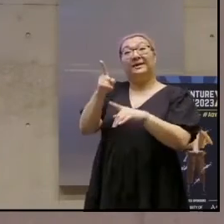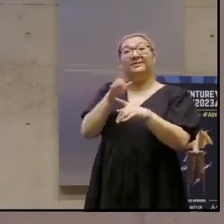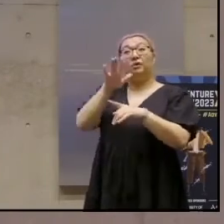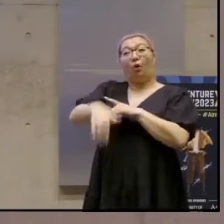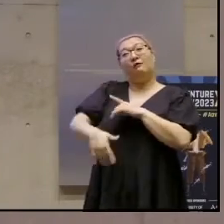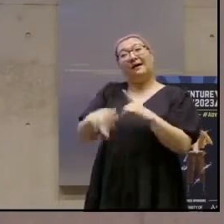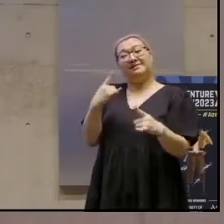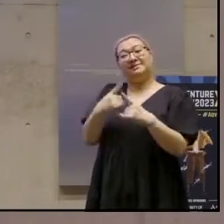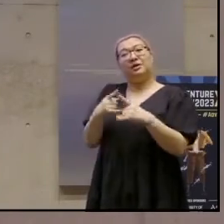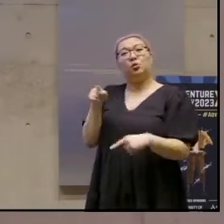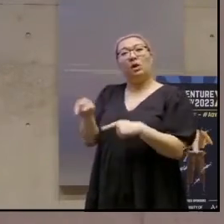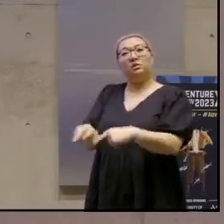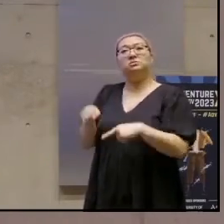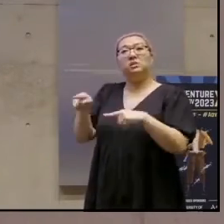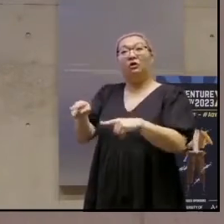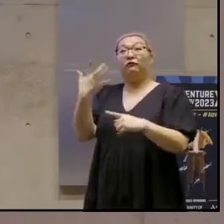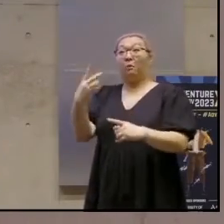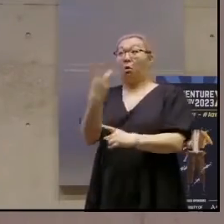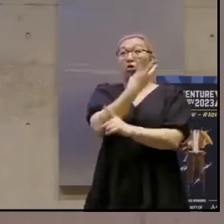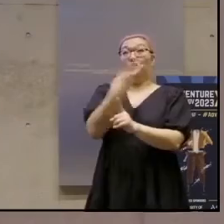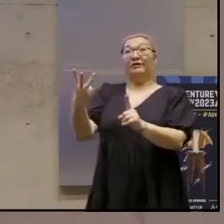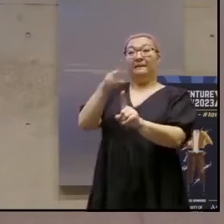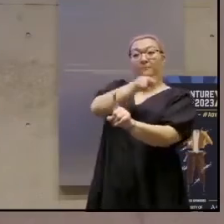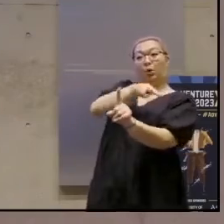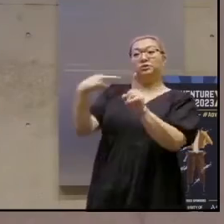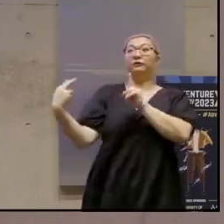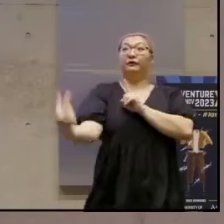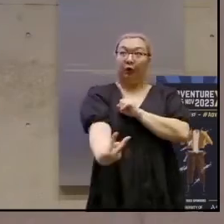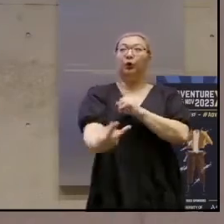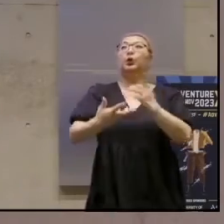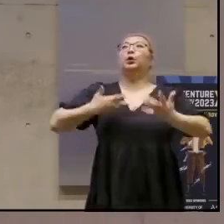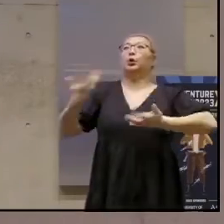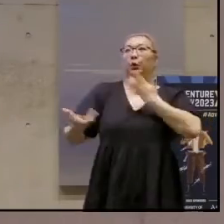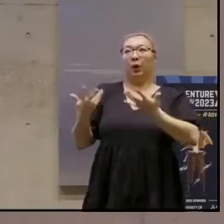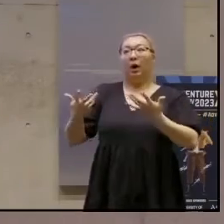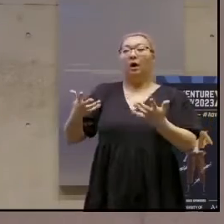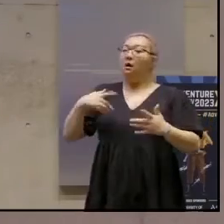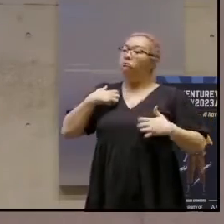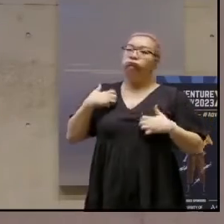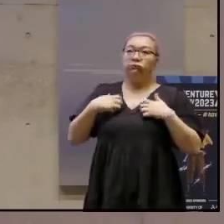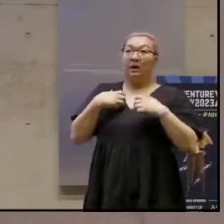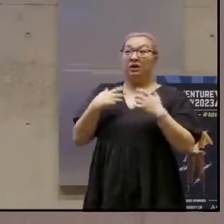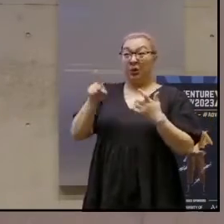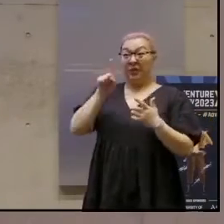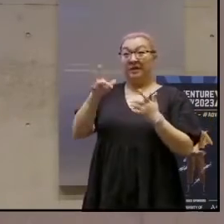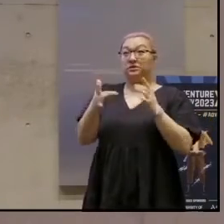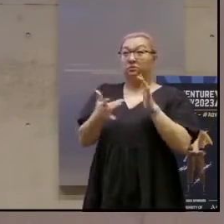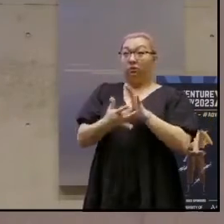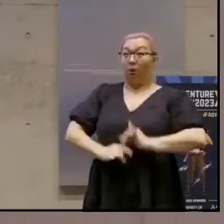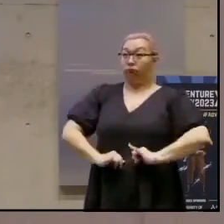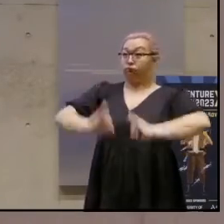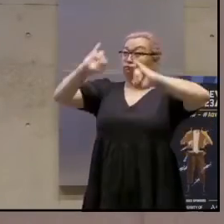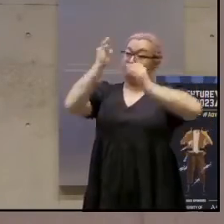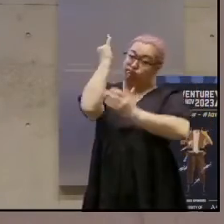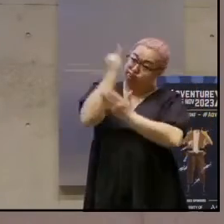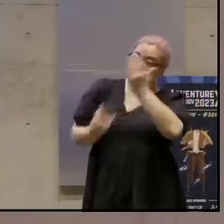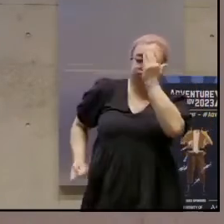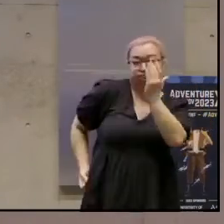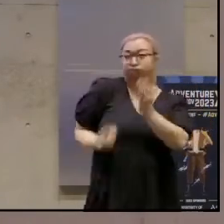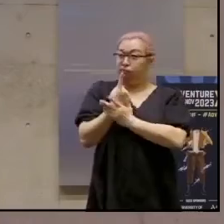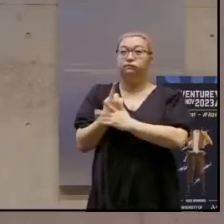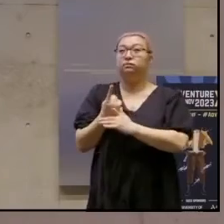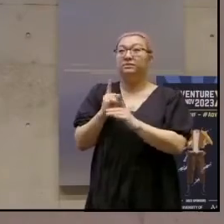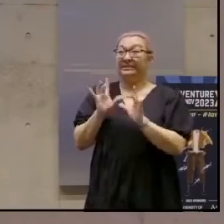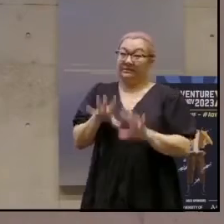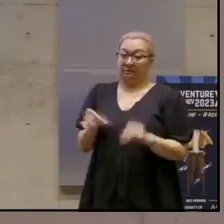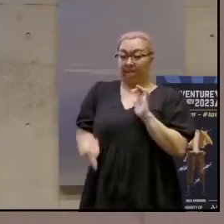off for whatever Last Duel. All right, so anyway, with no reference. Anyway, so, but that thing is always referenced. You can never